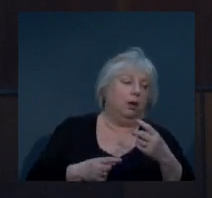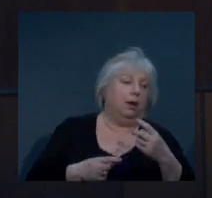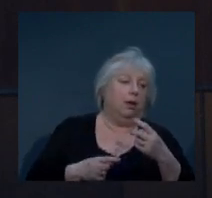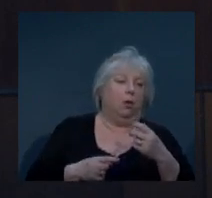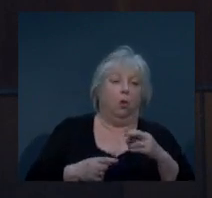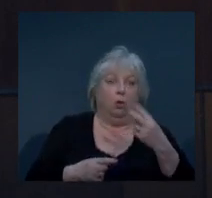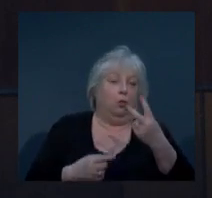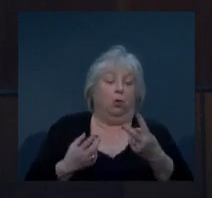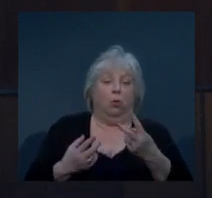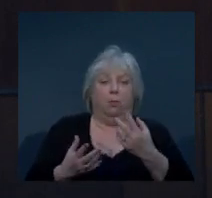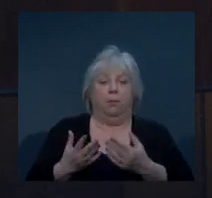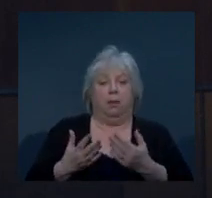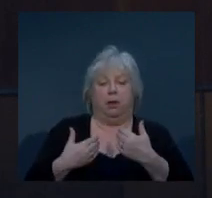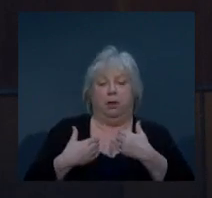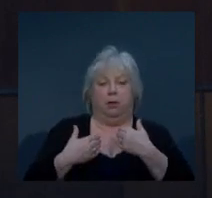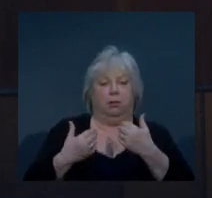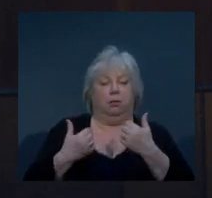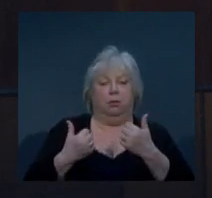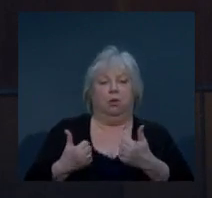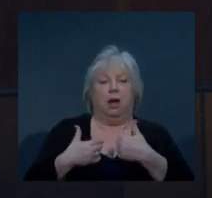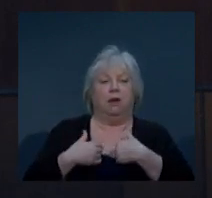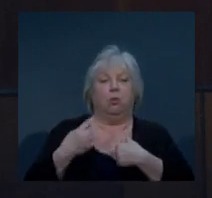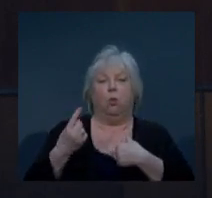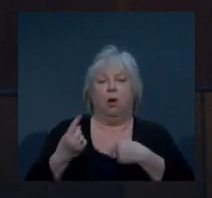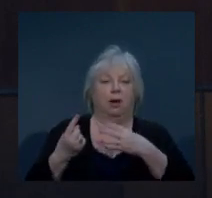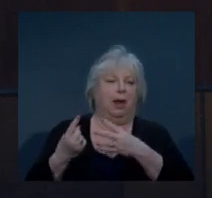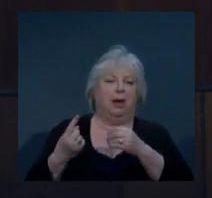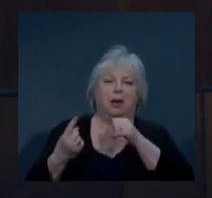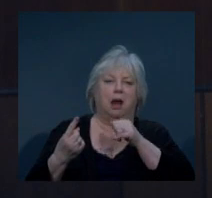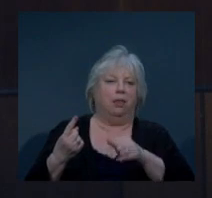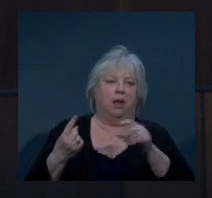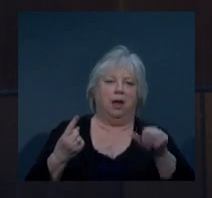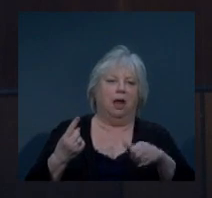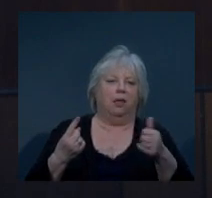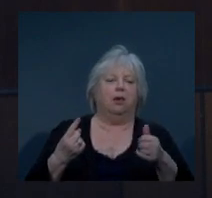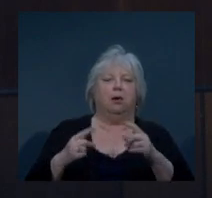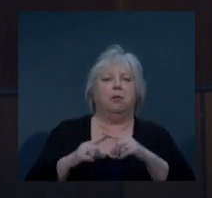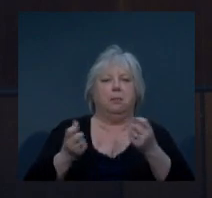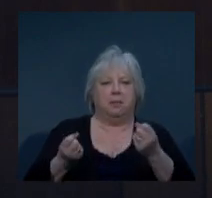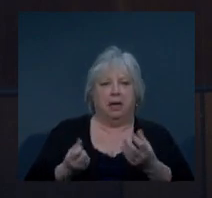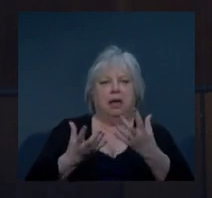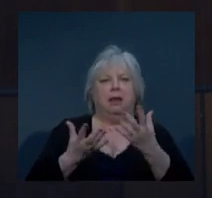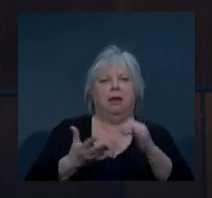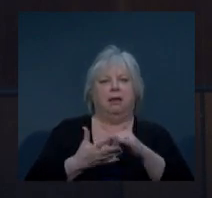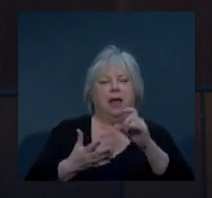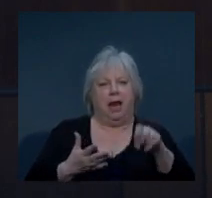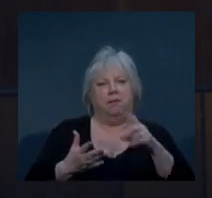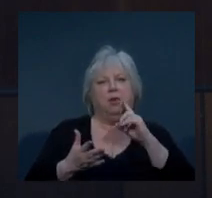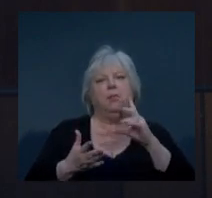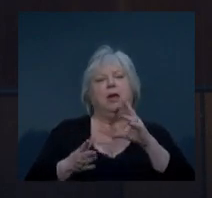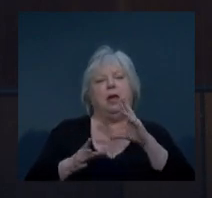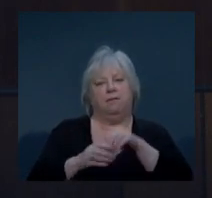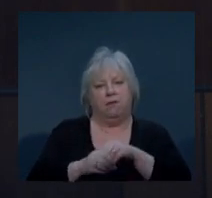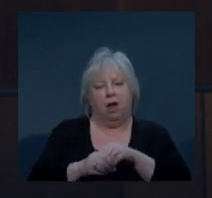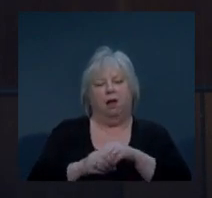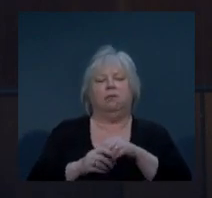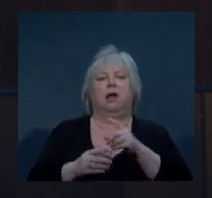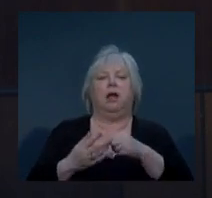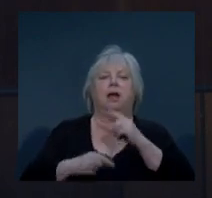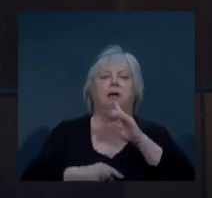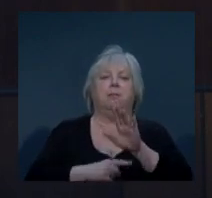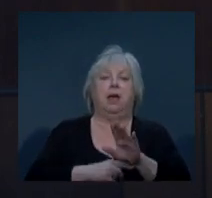that they are. It could be one and not the other. There are a lot of things that have to go into a place, and what I commit to, as I